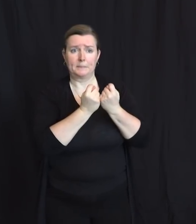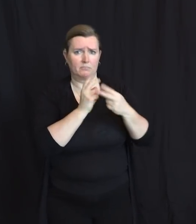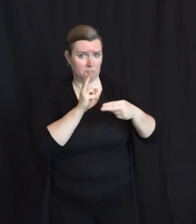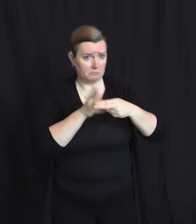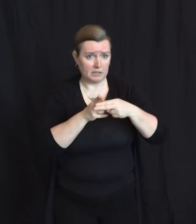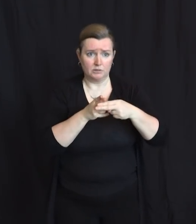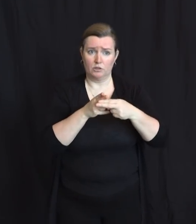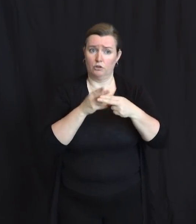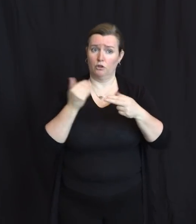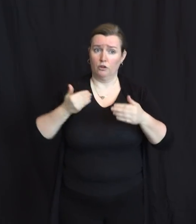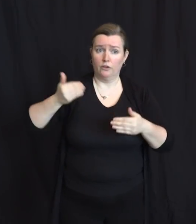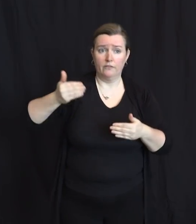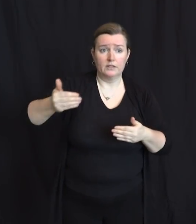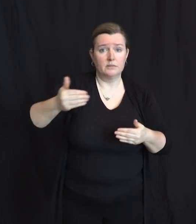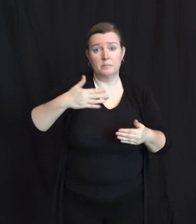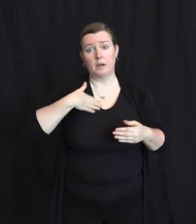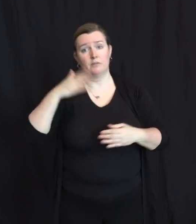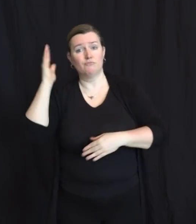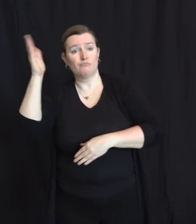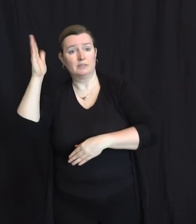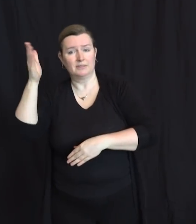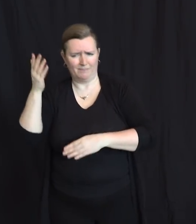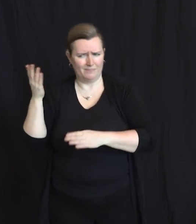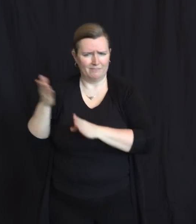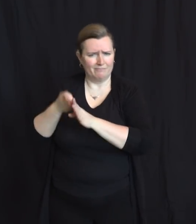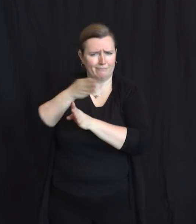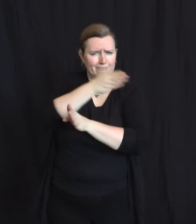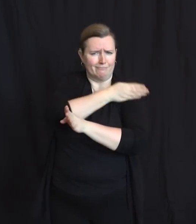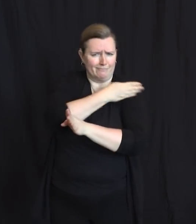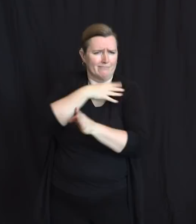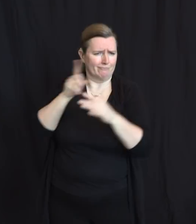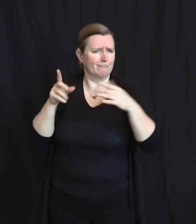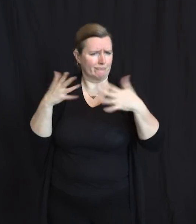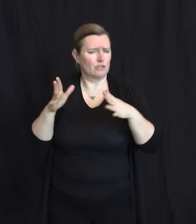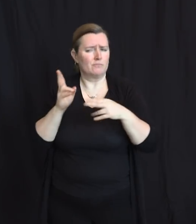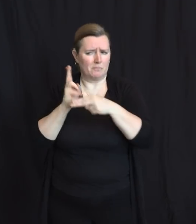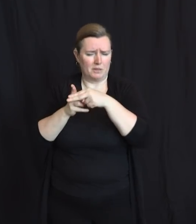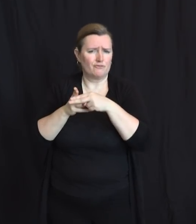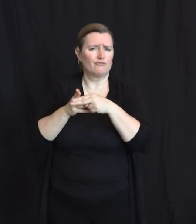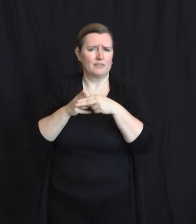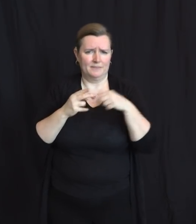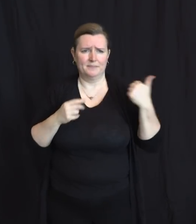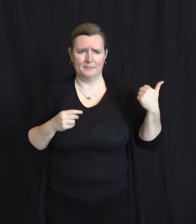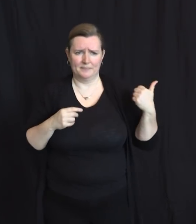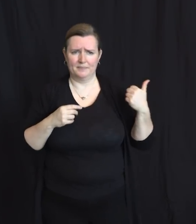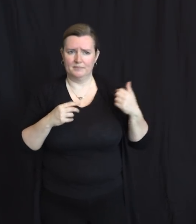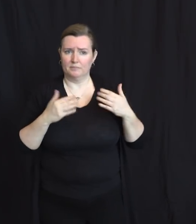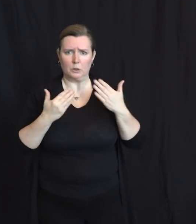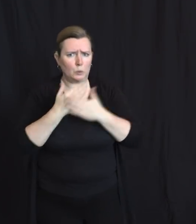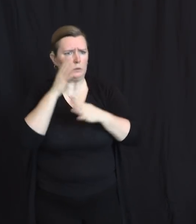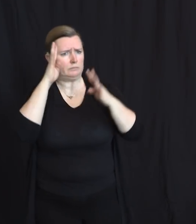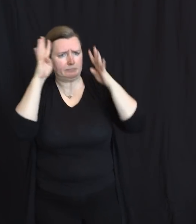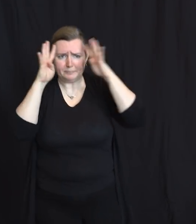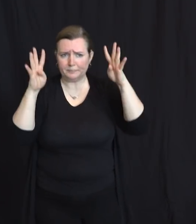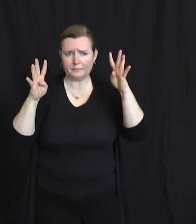mentioned earlier in our remarks, have been leading a pioneering saliva test-based